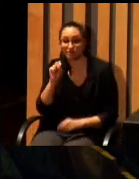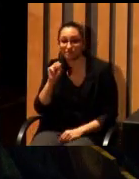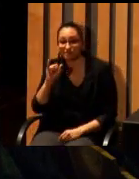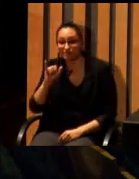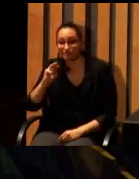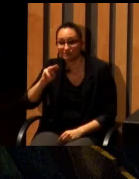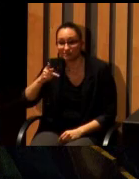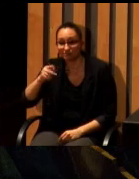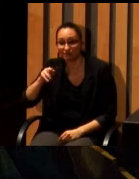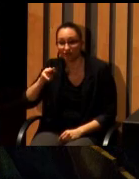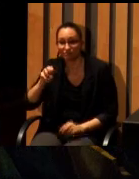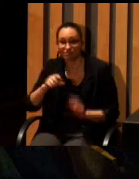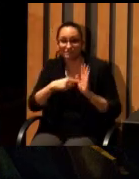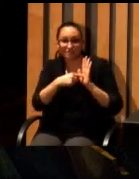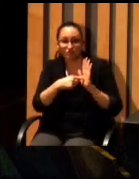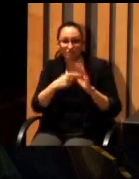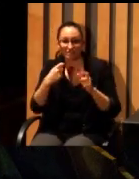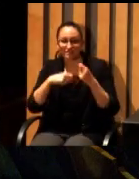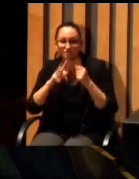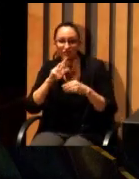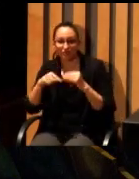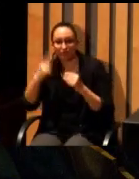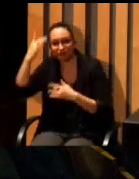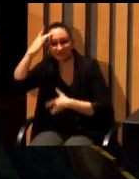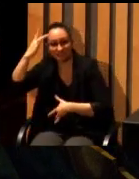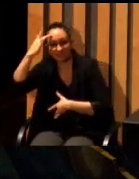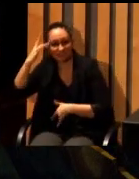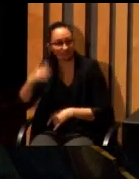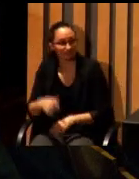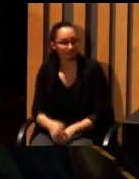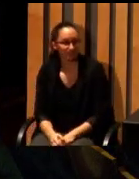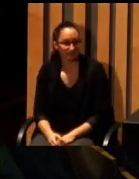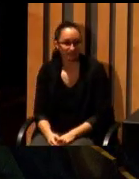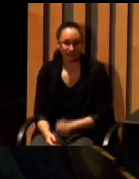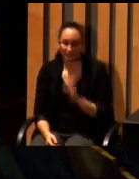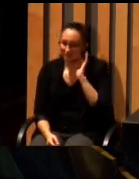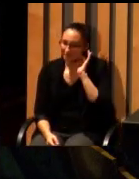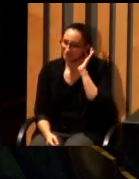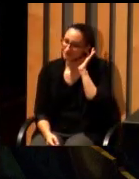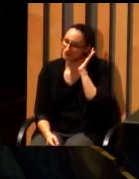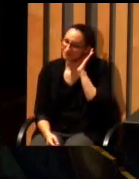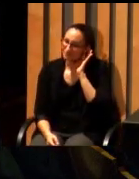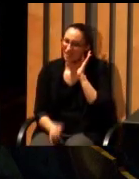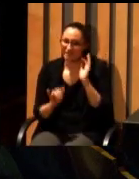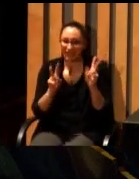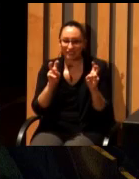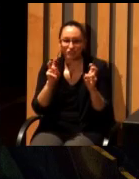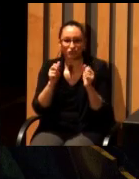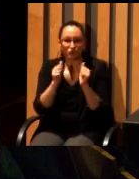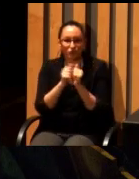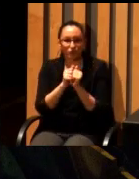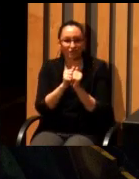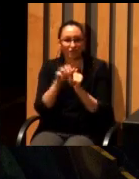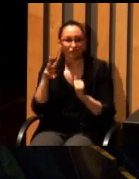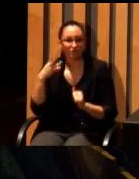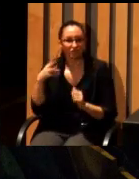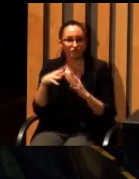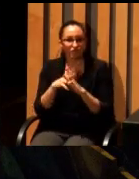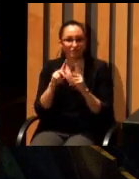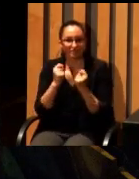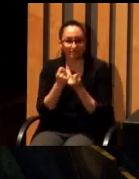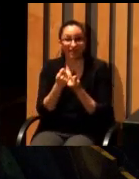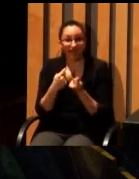disease, and that the issue with the Washington football team, I'm a native Washingtonian, it's hard for me to say